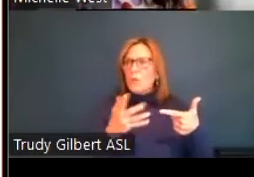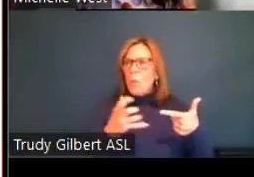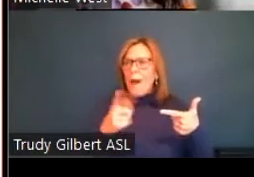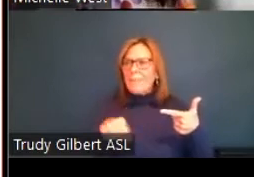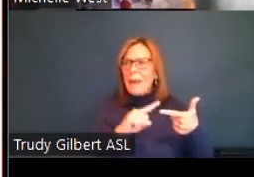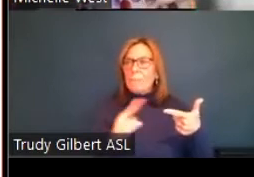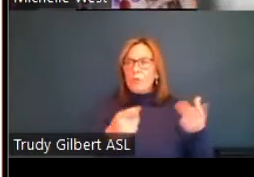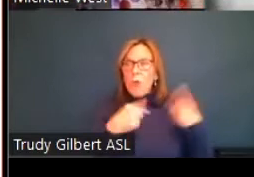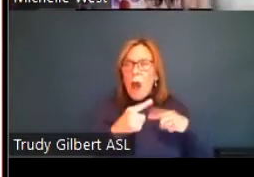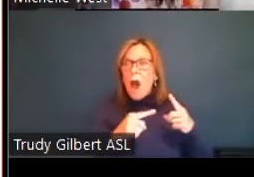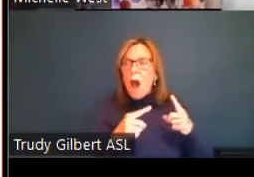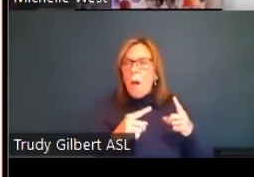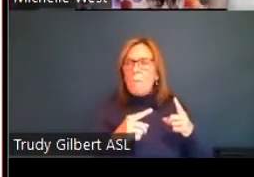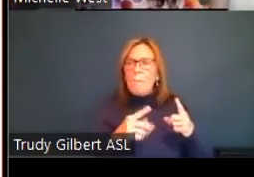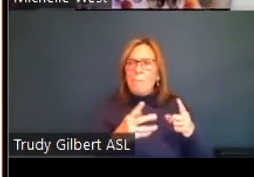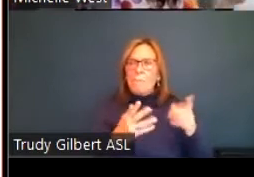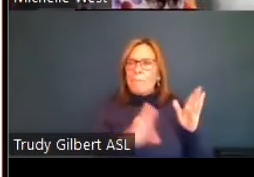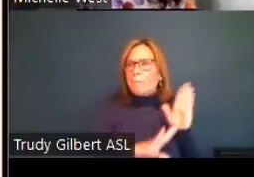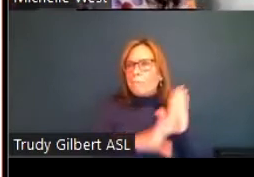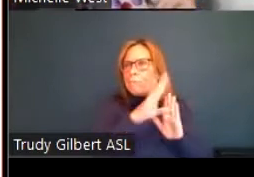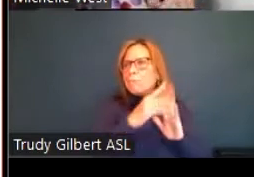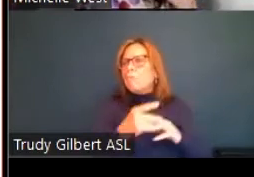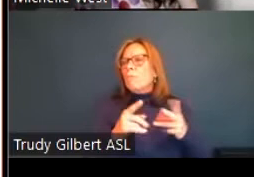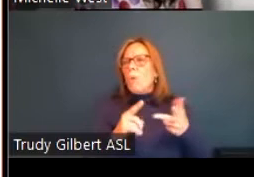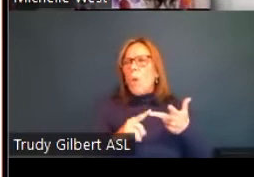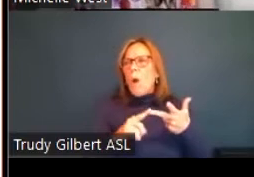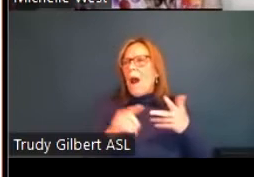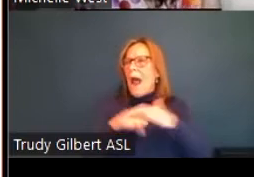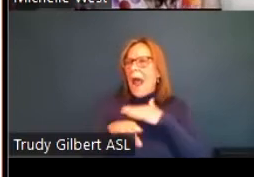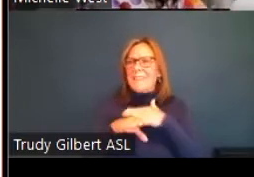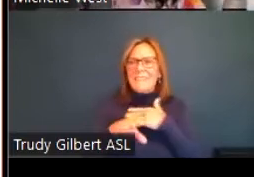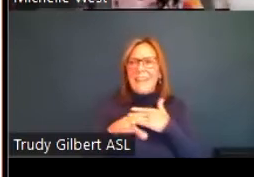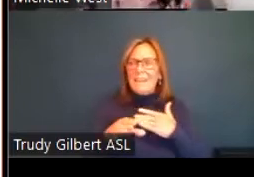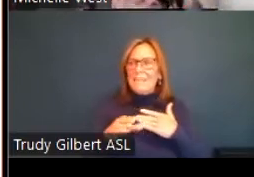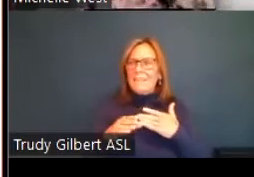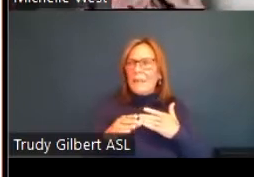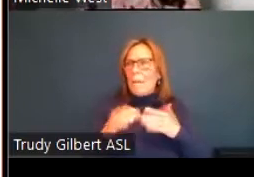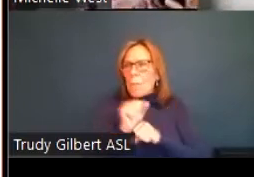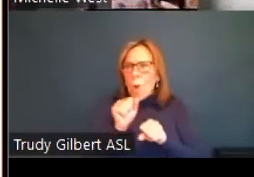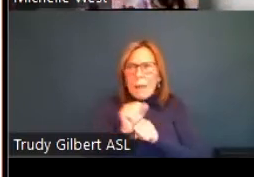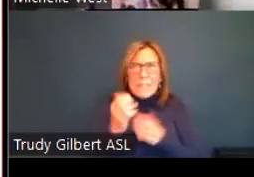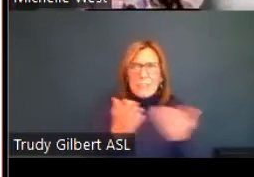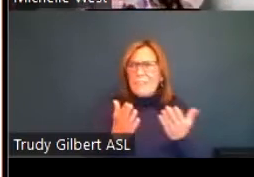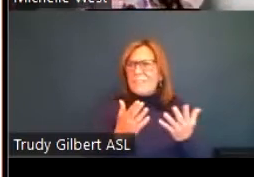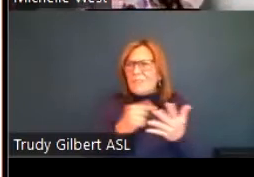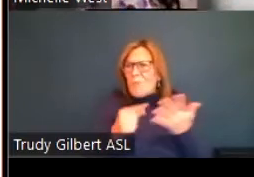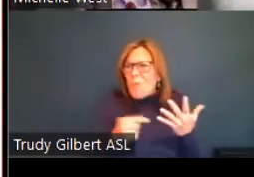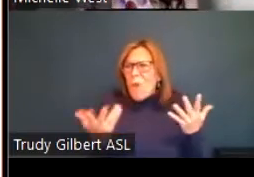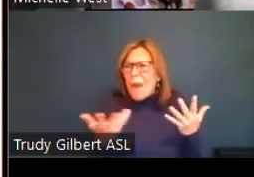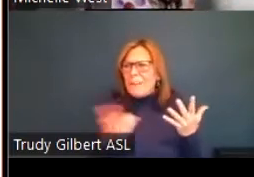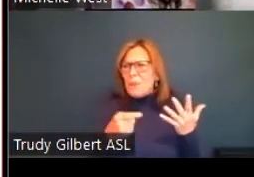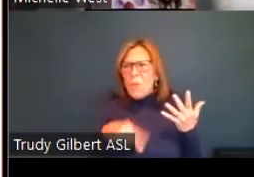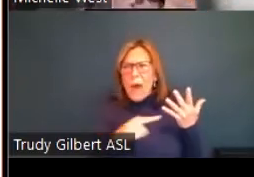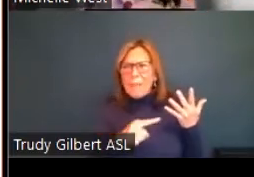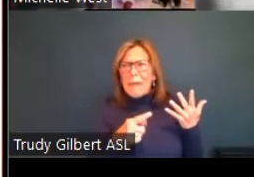Grow? You want them maybe to access employment services? What, you know, what is it that you want them to do? And that's what